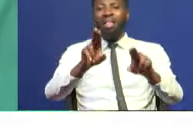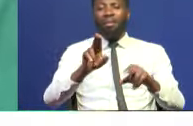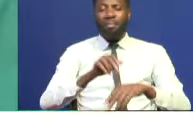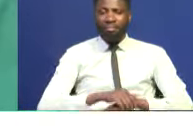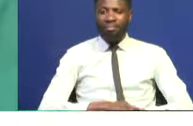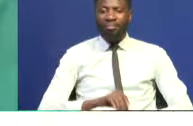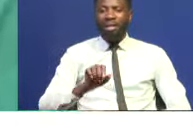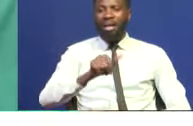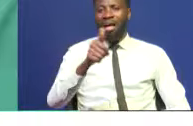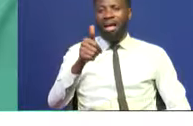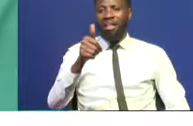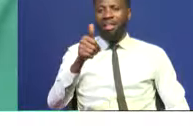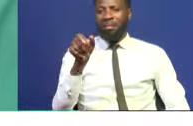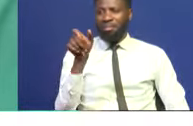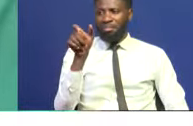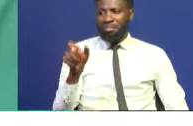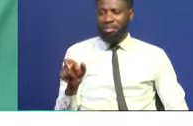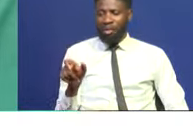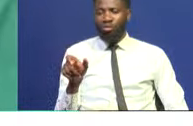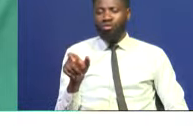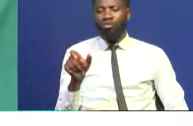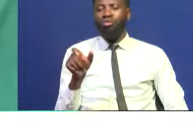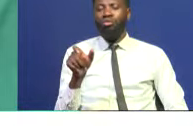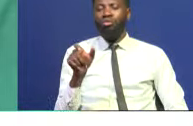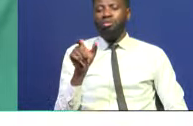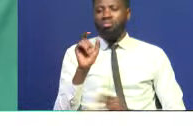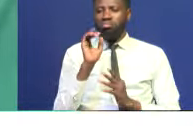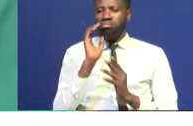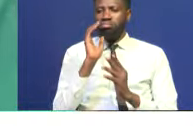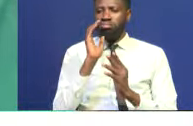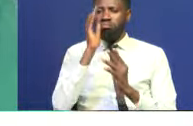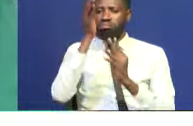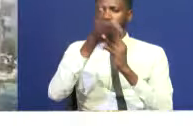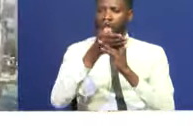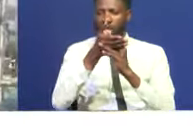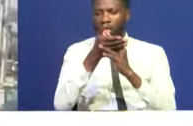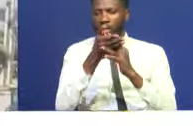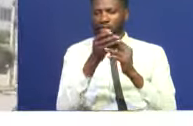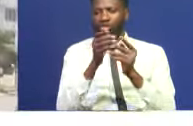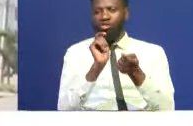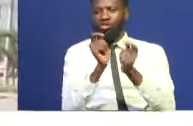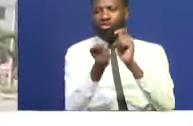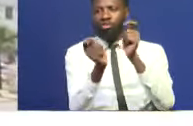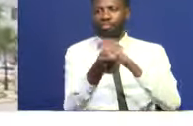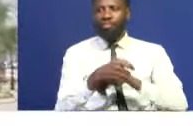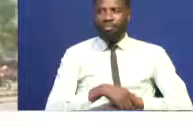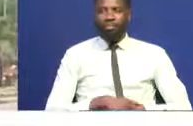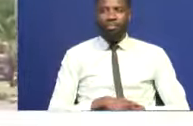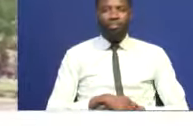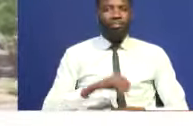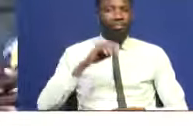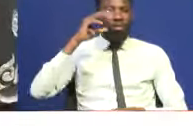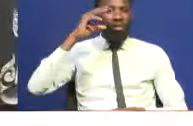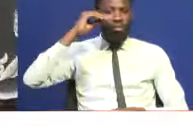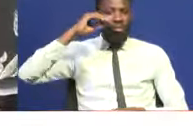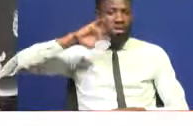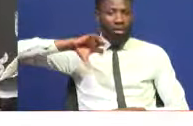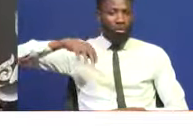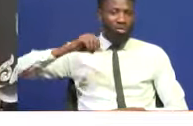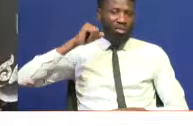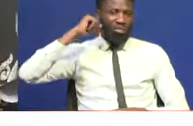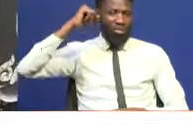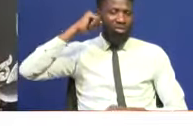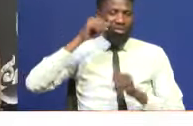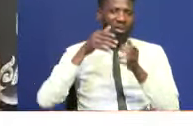another party came in and altered the teachers' promotion. And in Mombasa County, political leaders